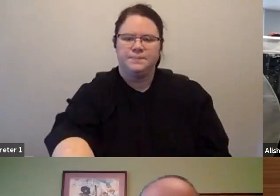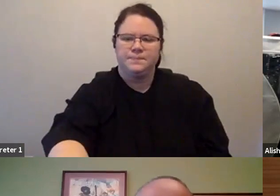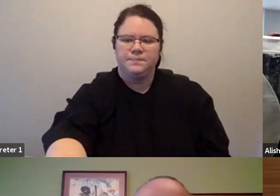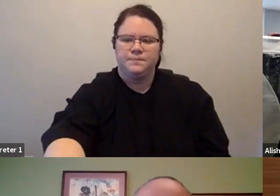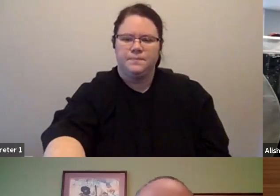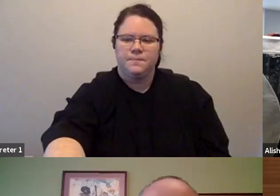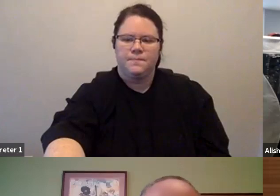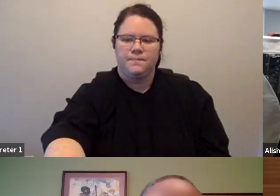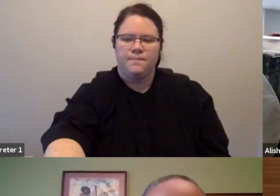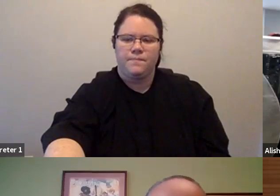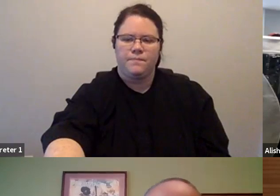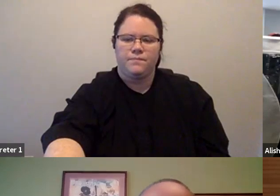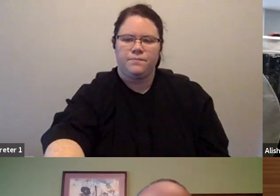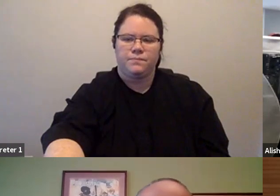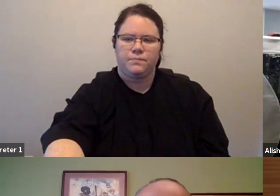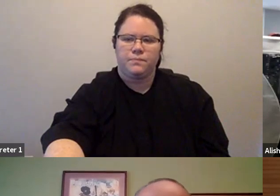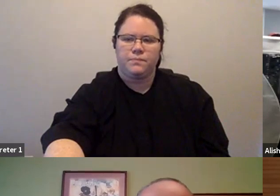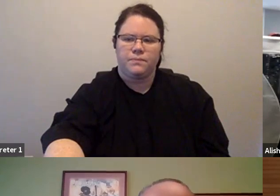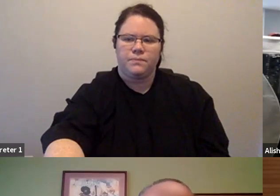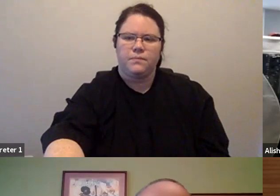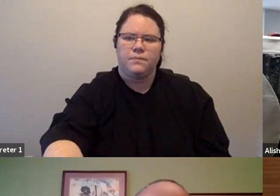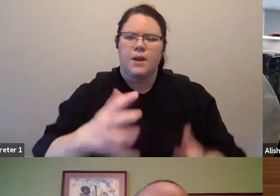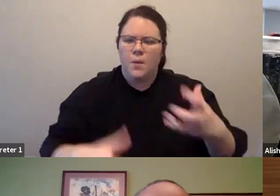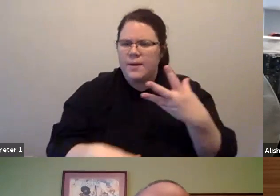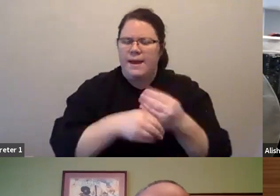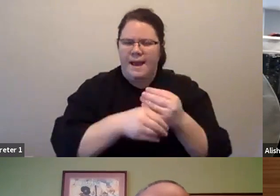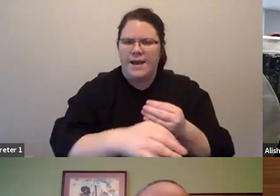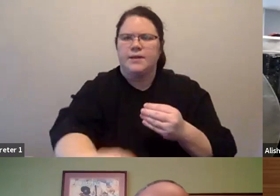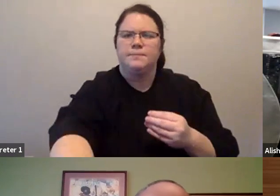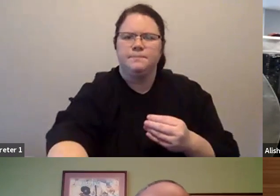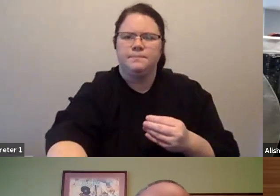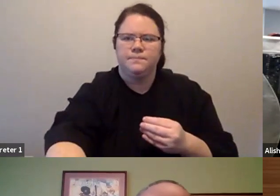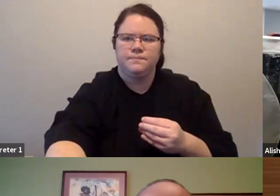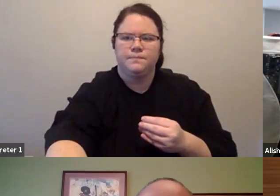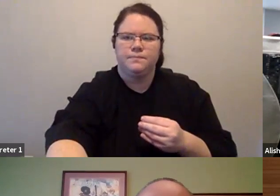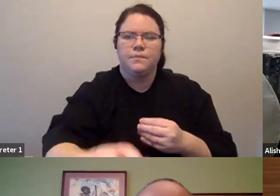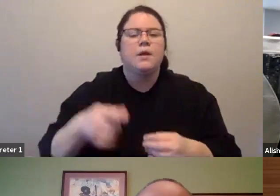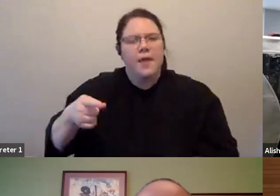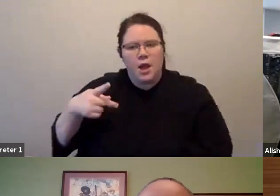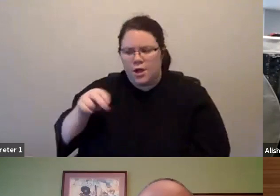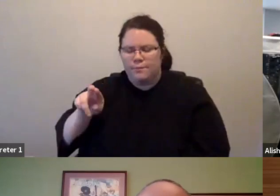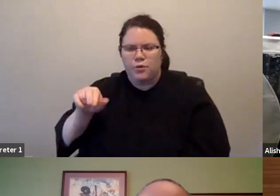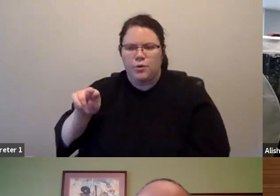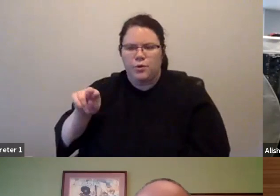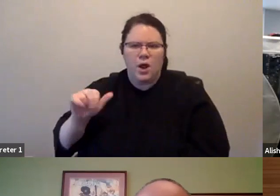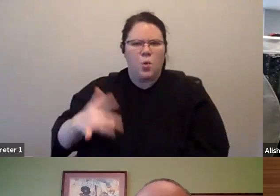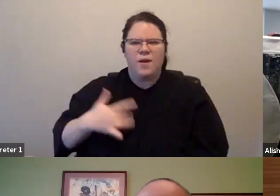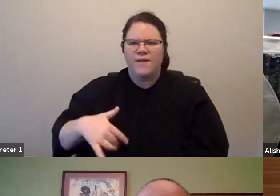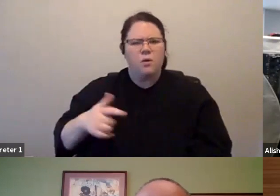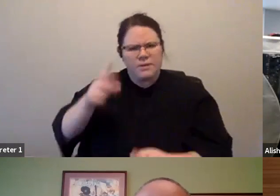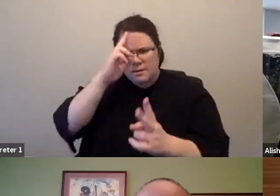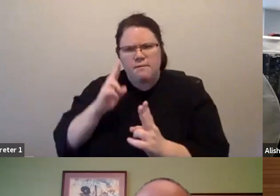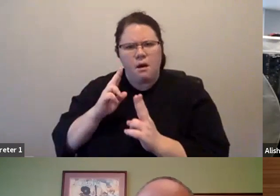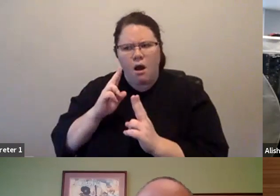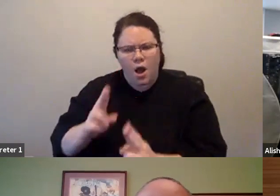If I could add on, similar to Jacqueline's organization, at Purina, it was very important that we honored the commitments that we made even